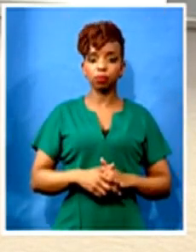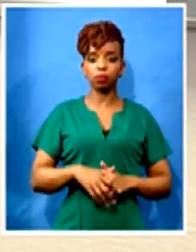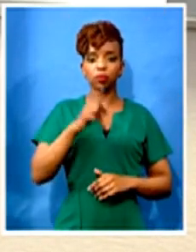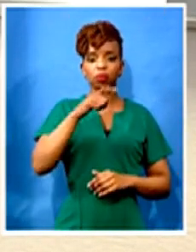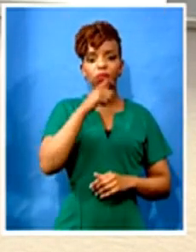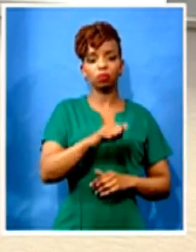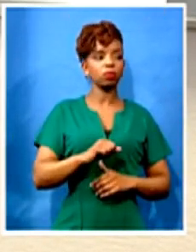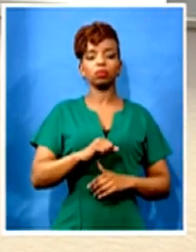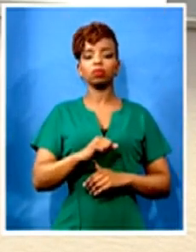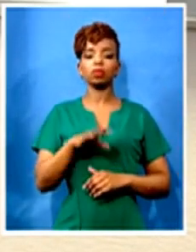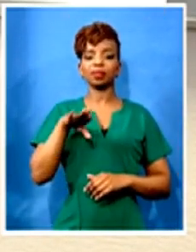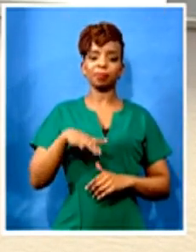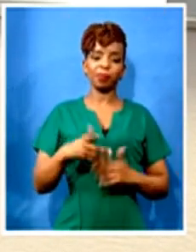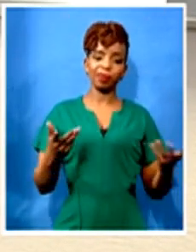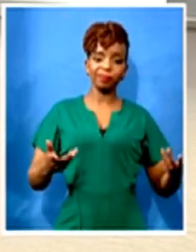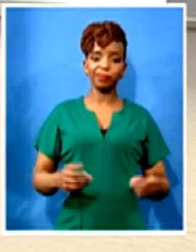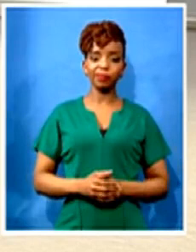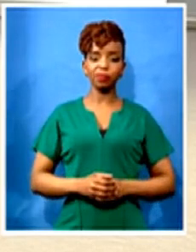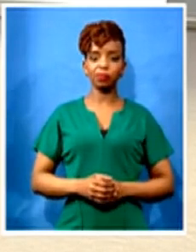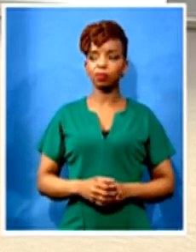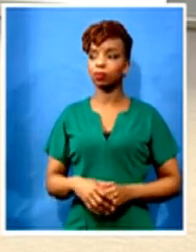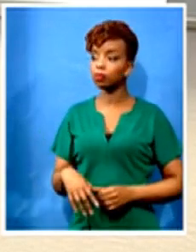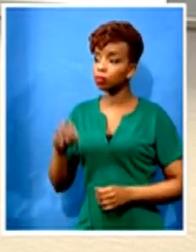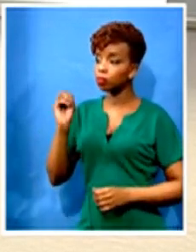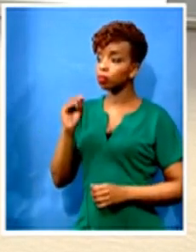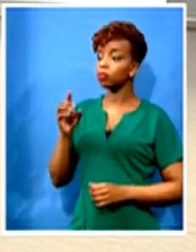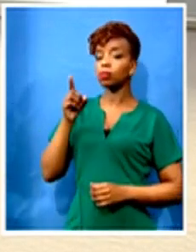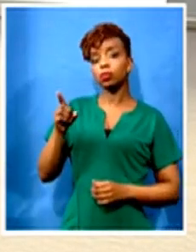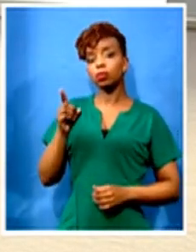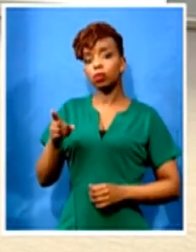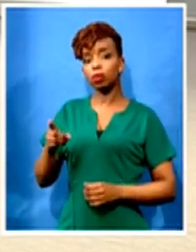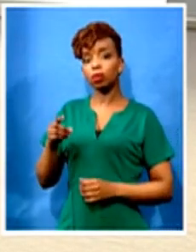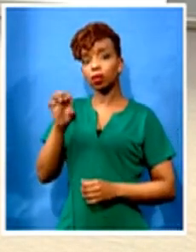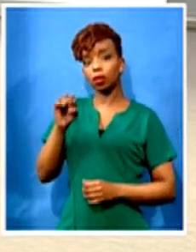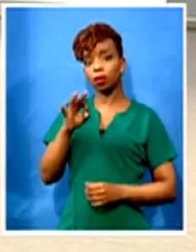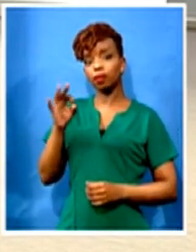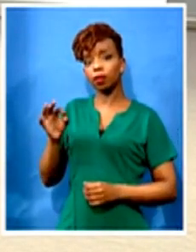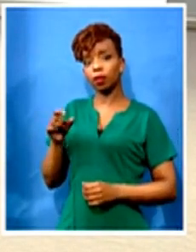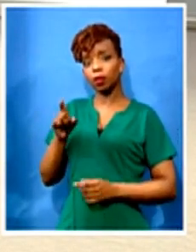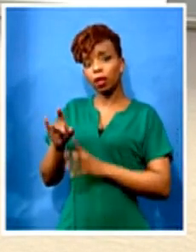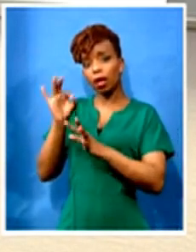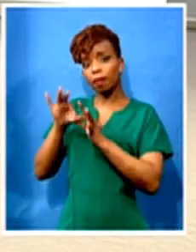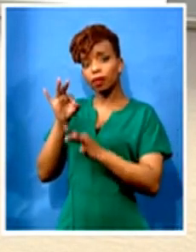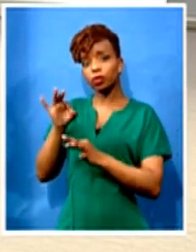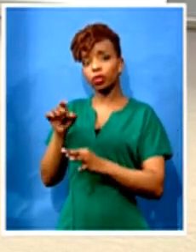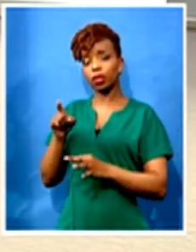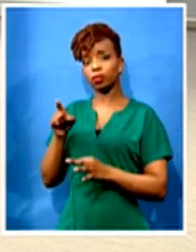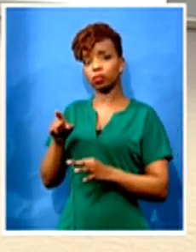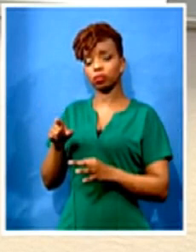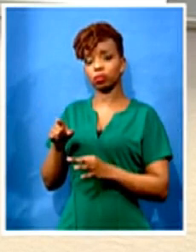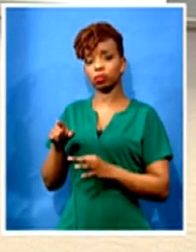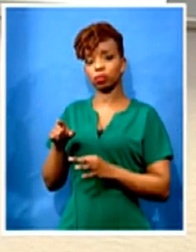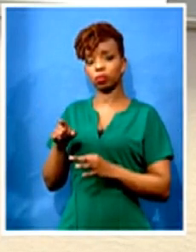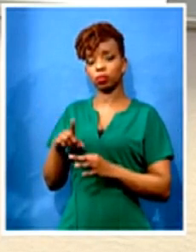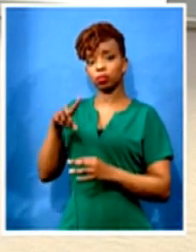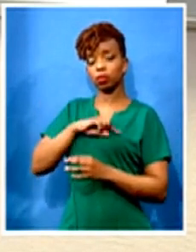being hypocritical as the EFF? And in particular, I will ask this of you because you're very close to Mr. Malema. Are you not being hypocritical?